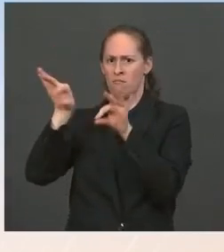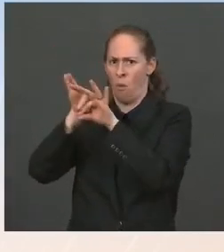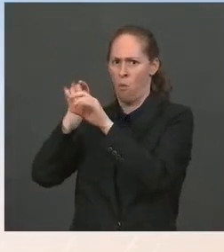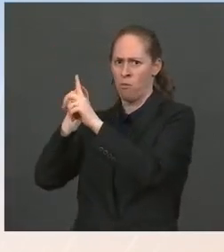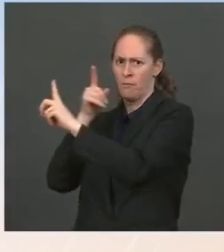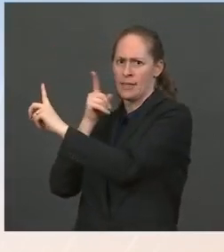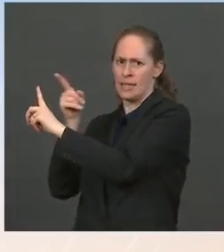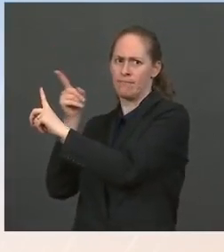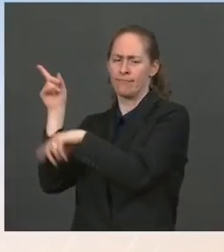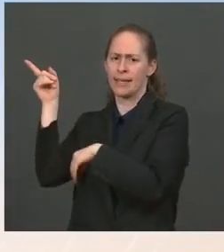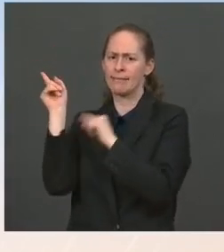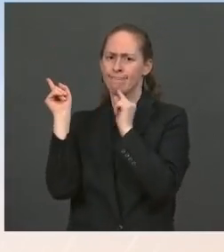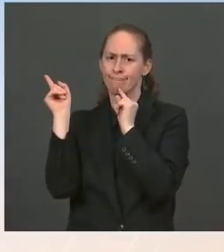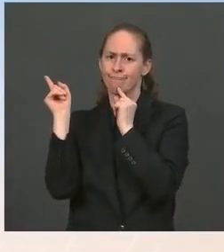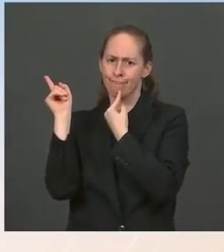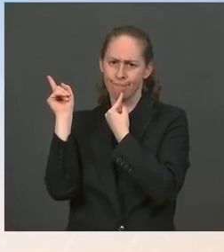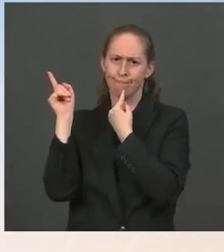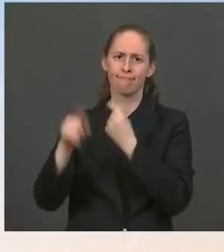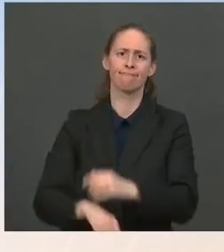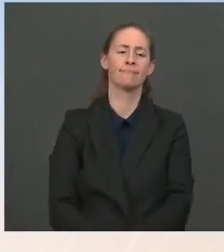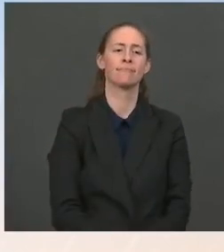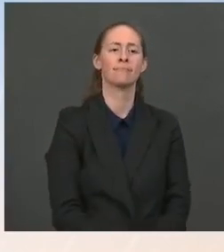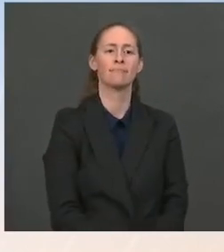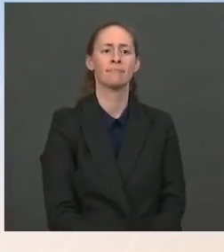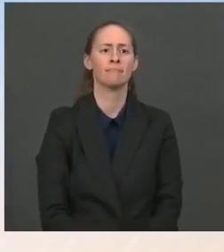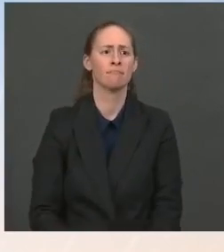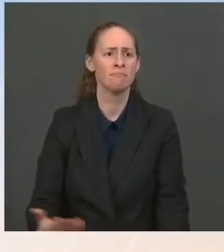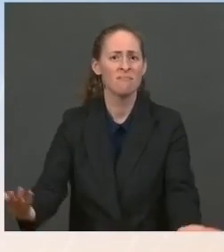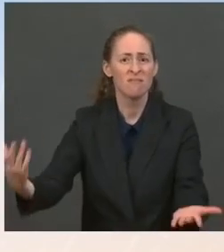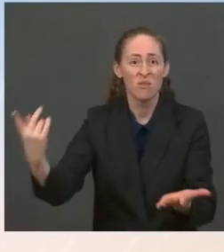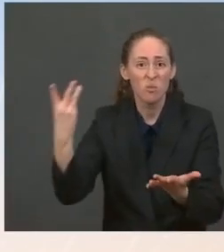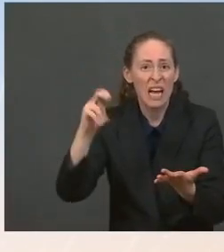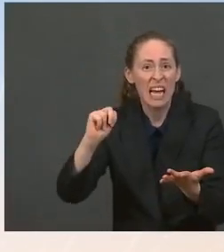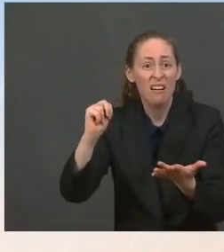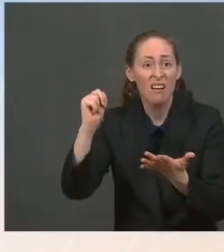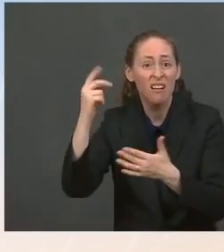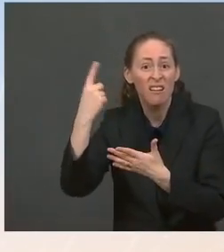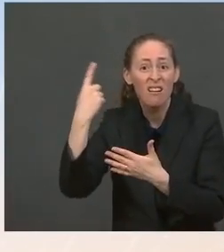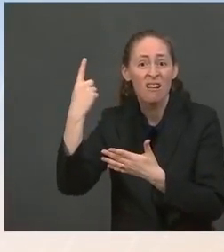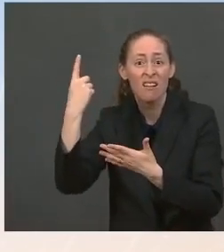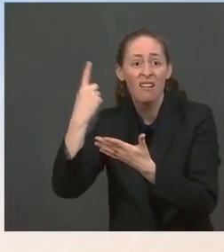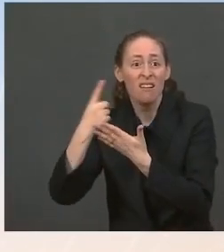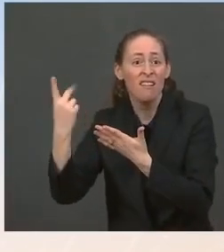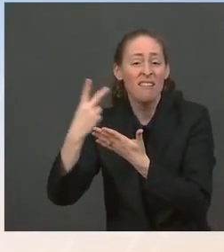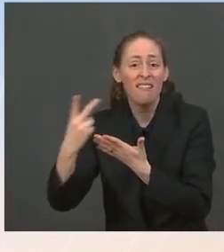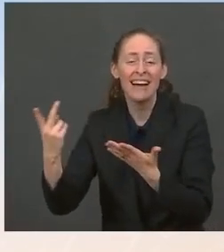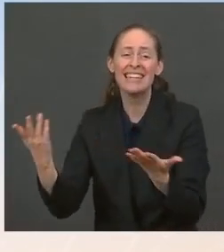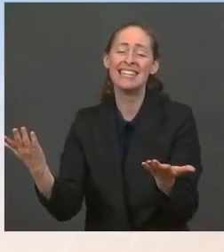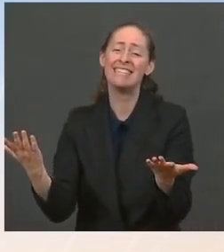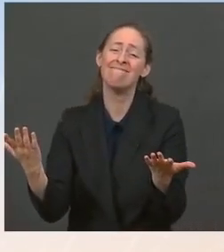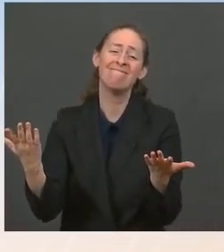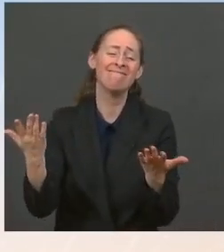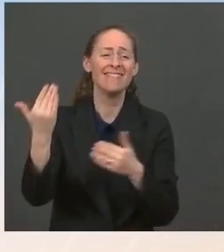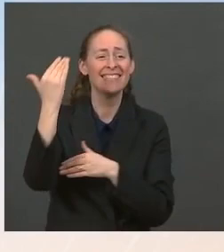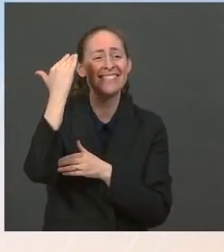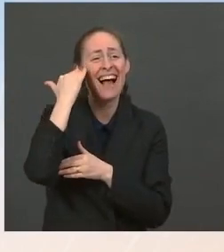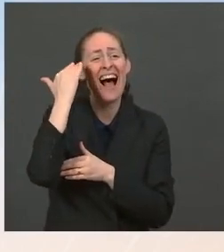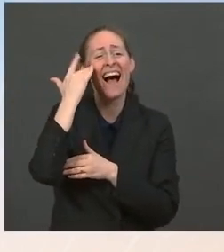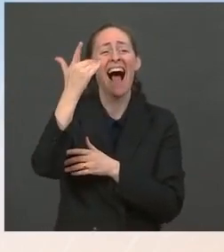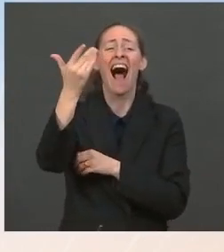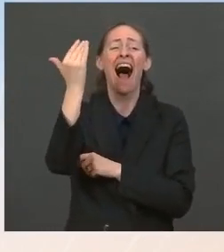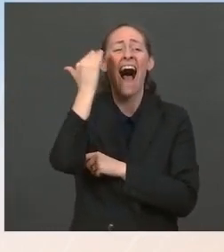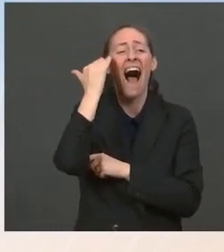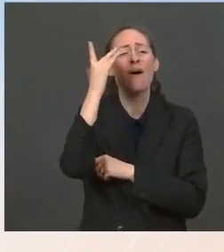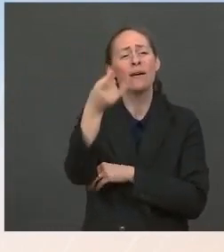very seriously. Days, weeks, or months. I don't have a timeline. I know this is an important question. I know you guys are